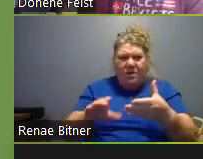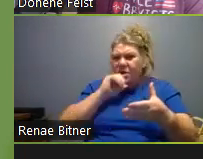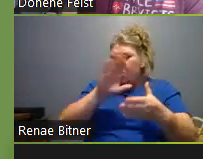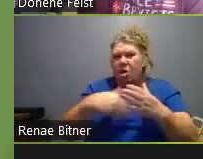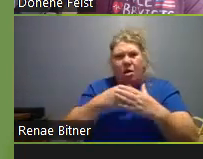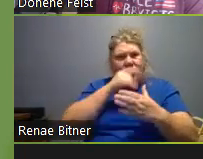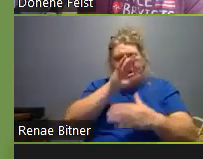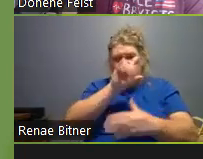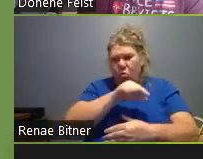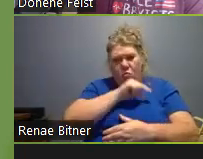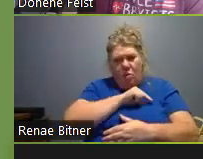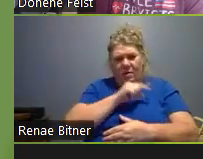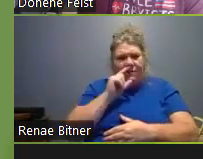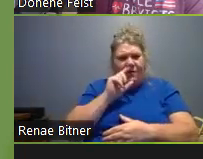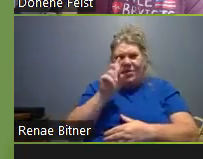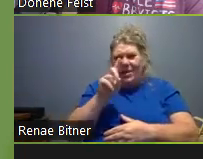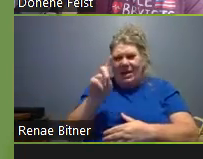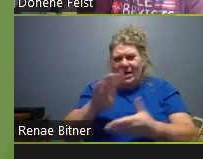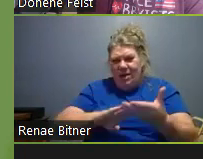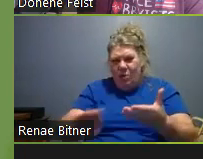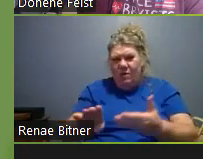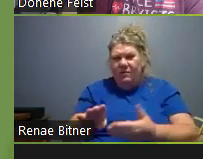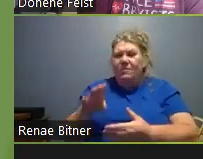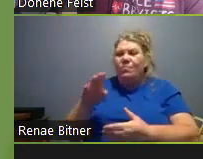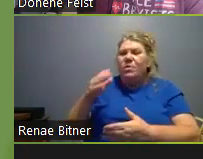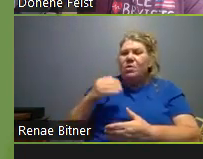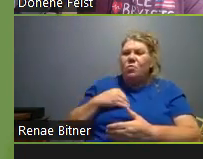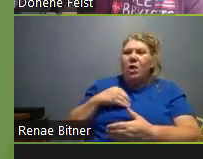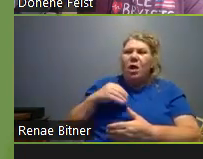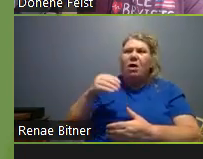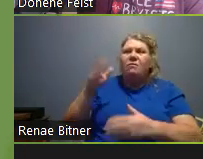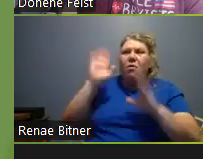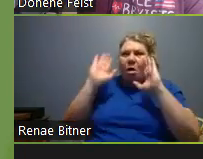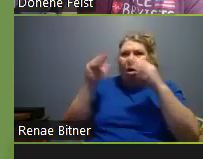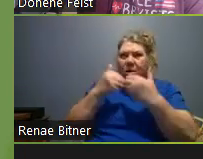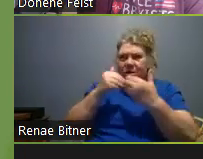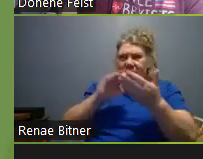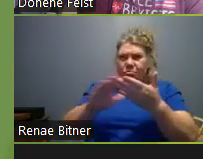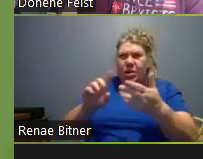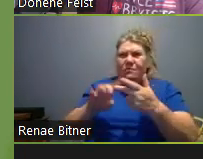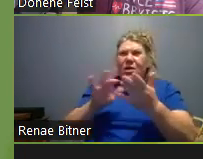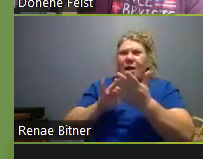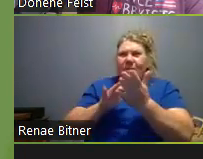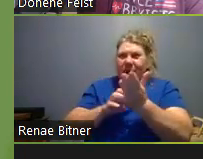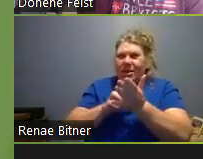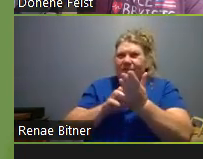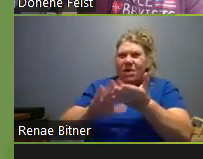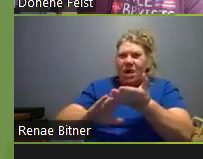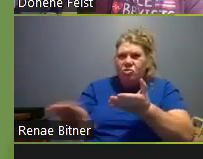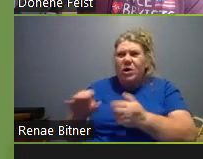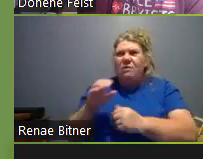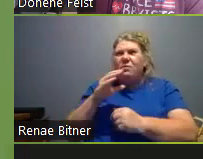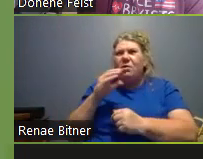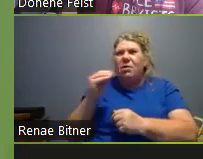going to qualify for the DD waiver. We have an autism waiver, a medically fragile waiver,